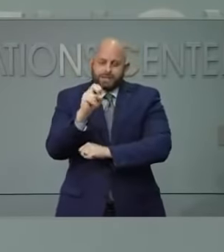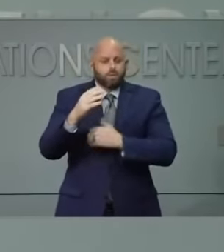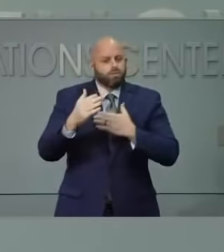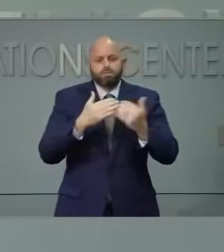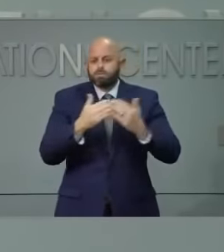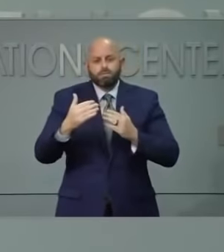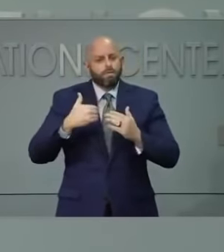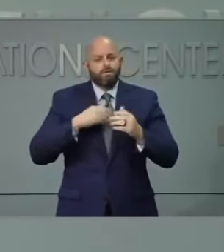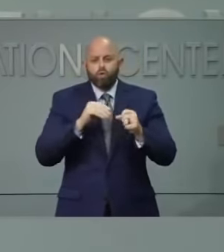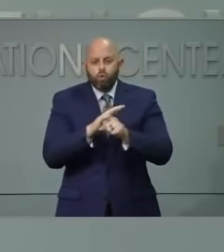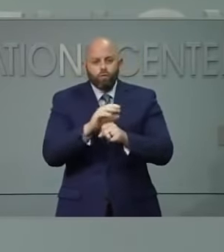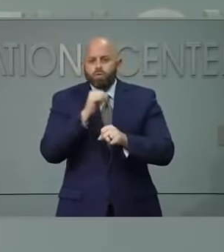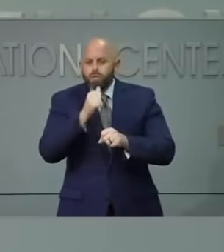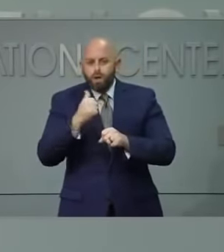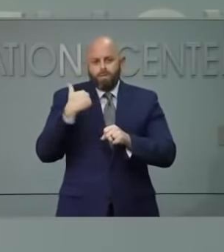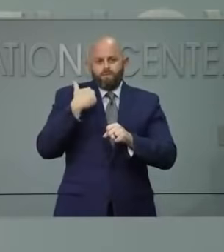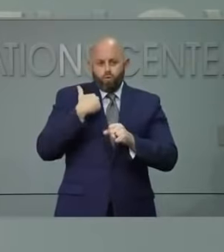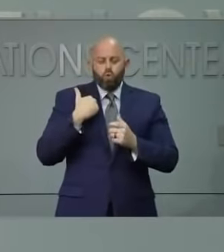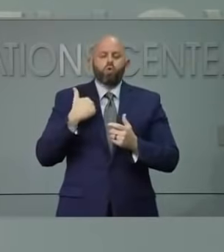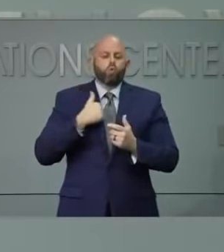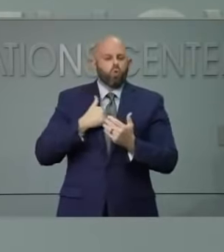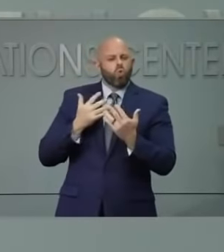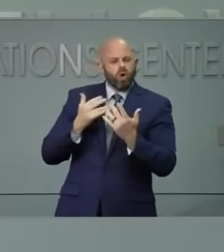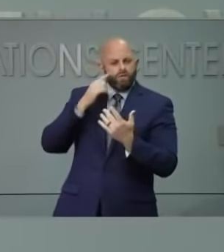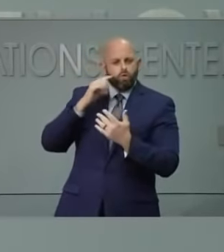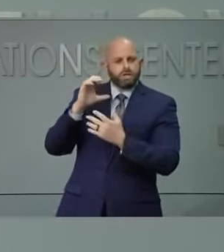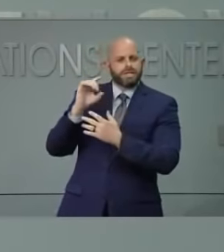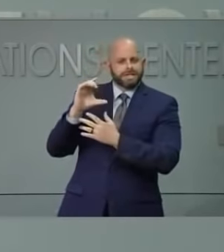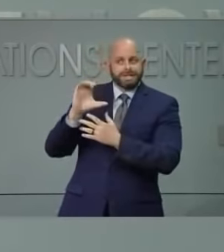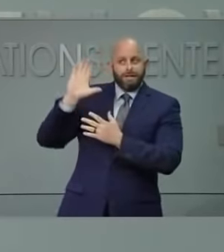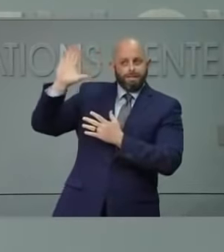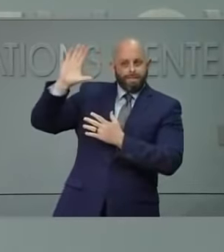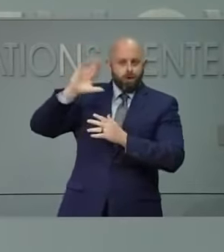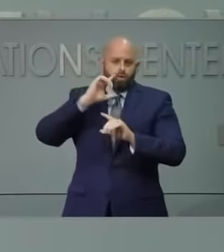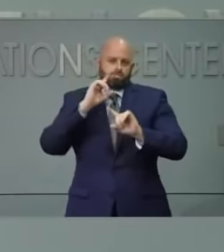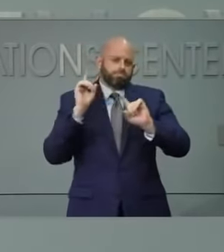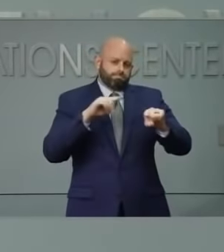from the FDA as well as the CDC advisory bodies. Thank you.